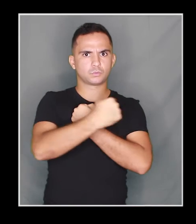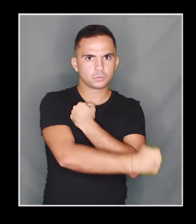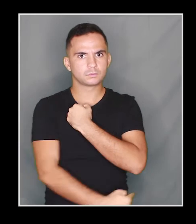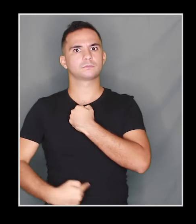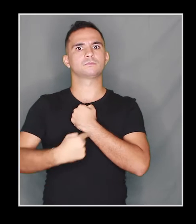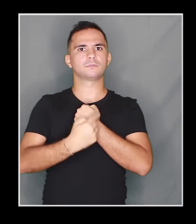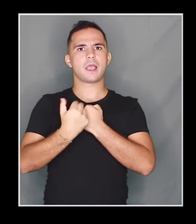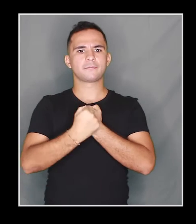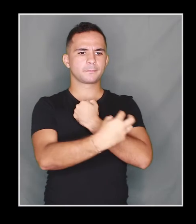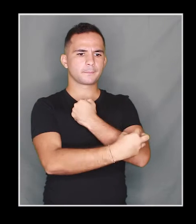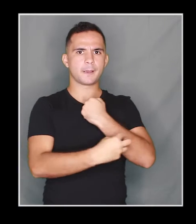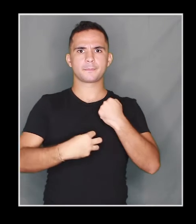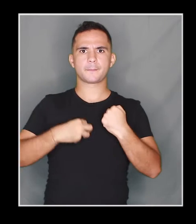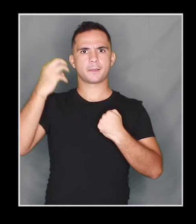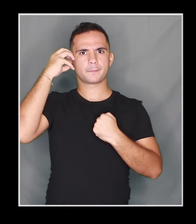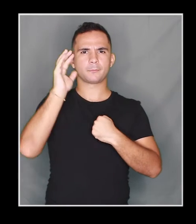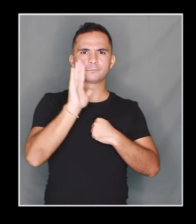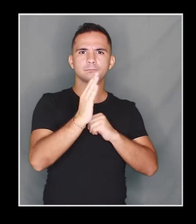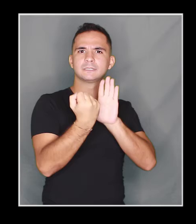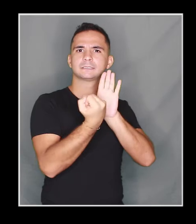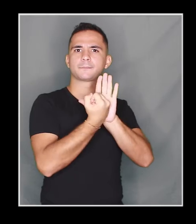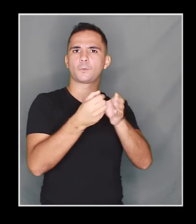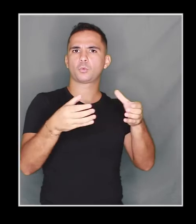placard and helmet.